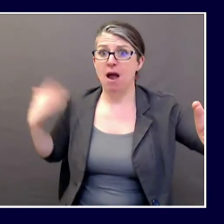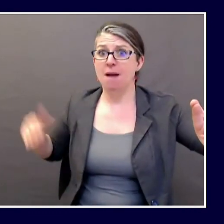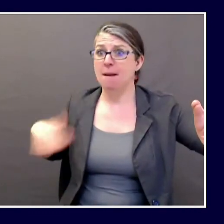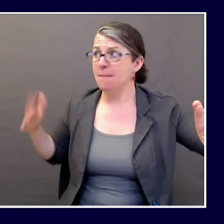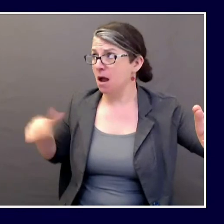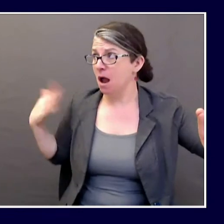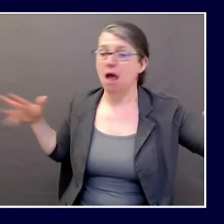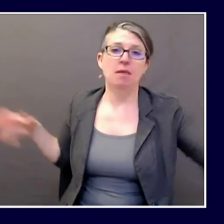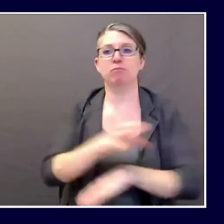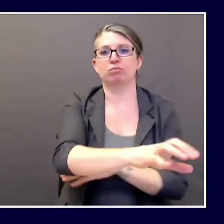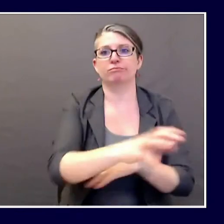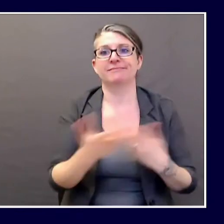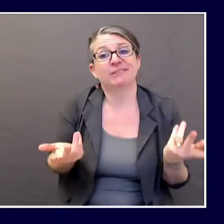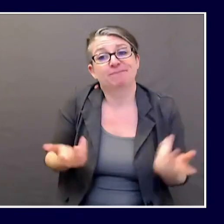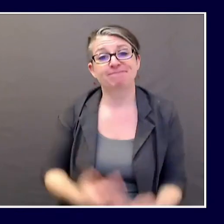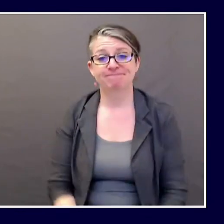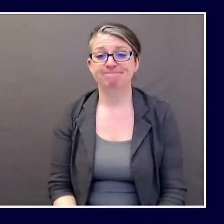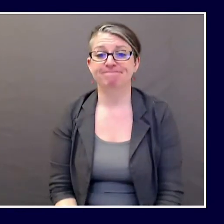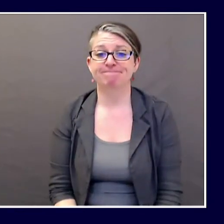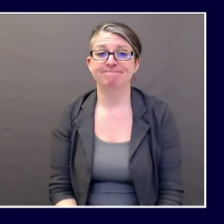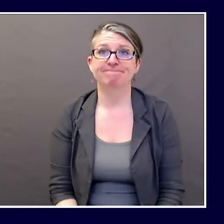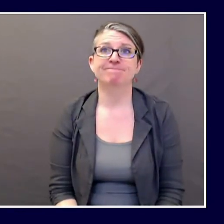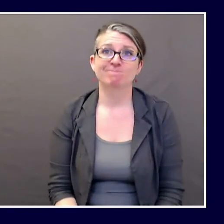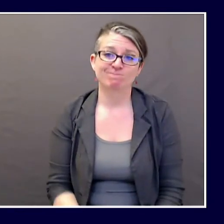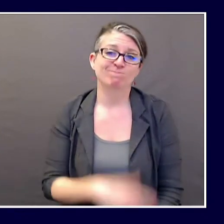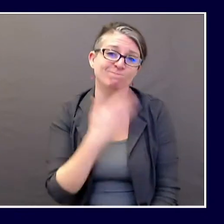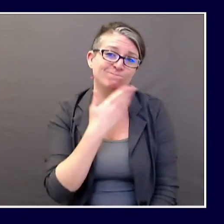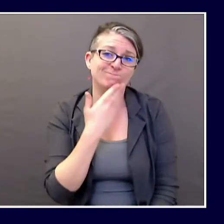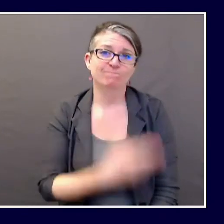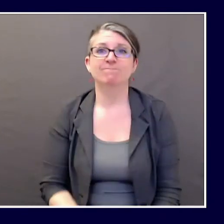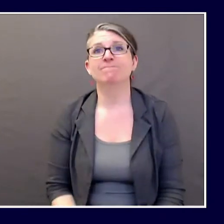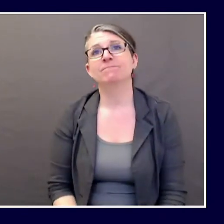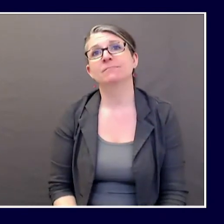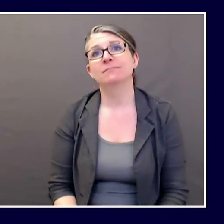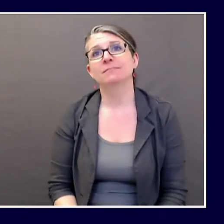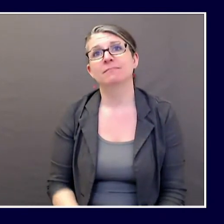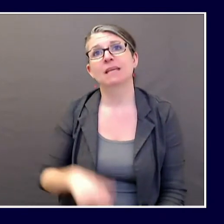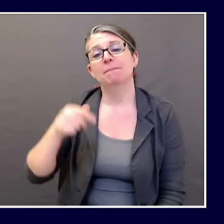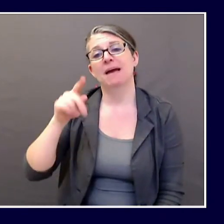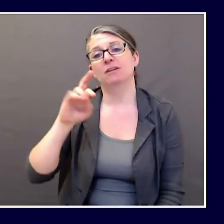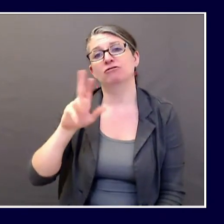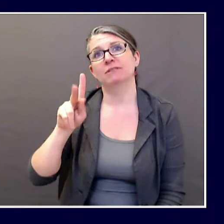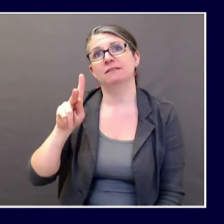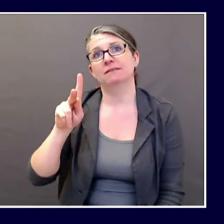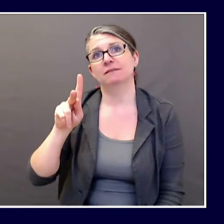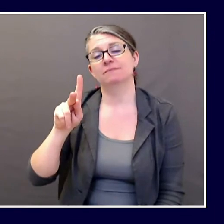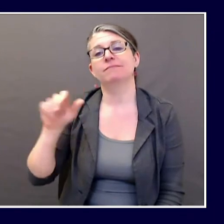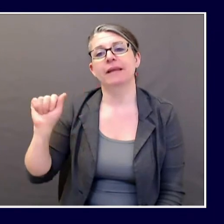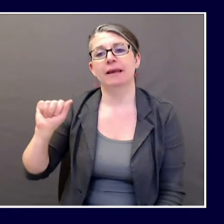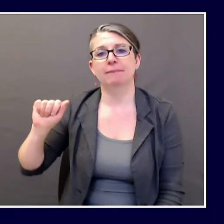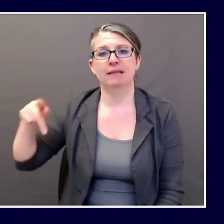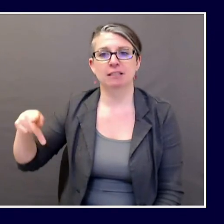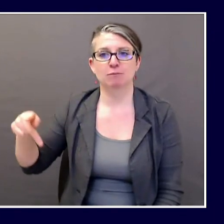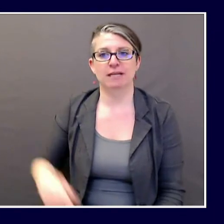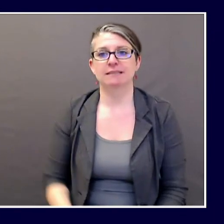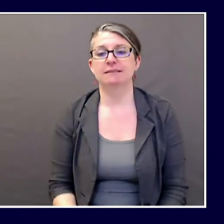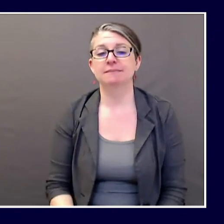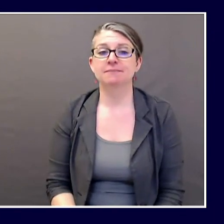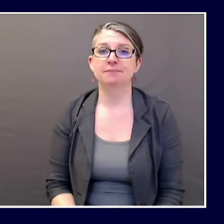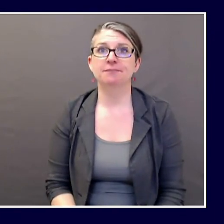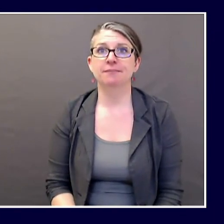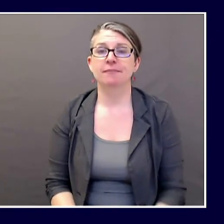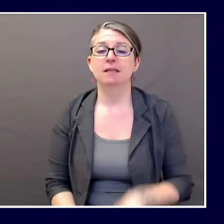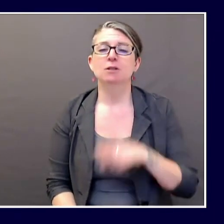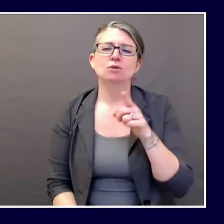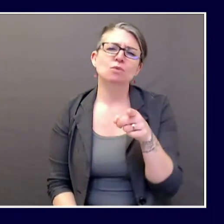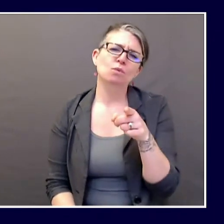Thank you very much. I wanted to just make sure I have my mind around something here. So the 7-day rolling average of